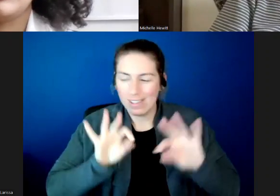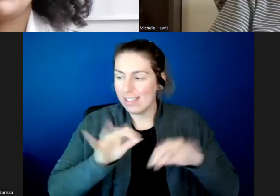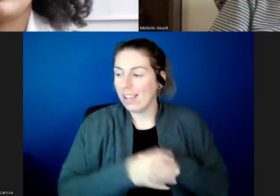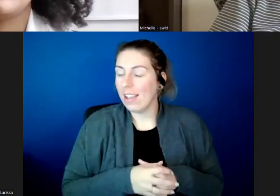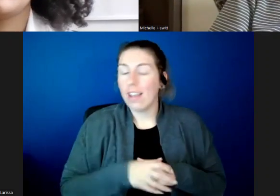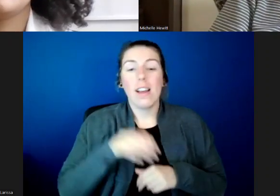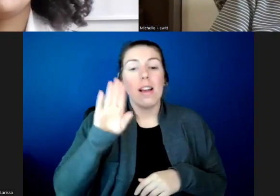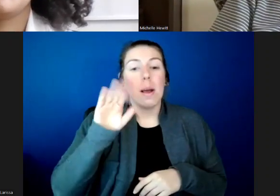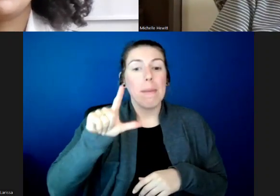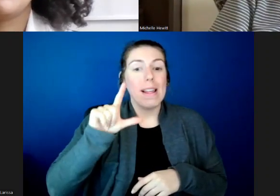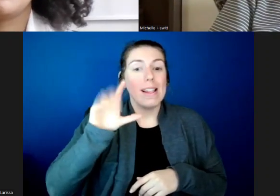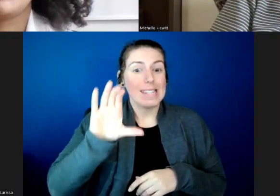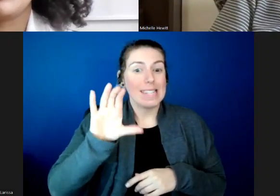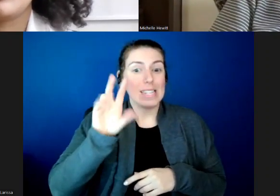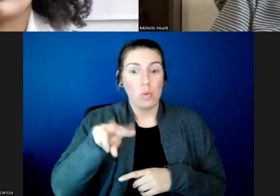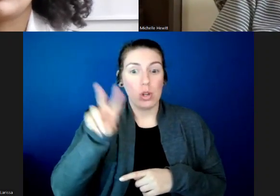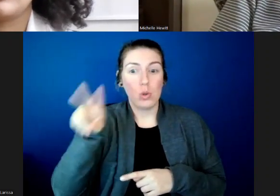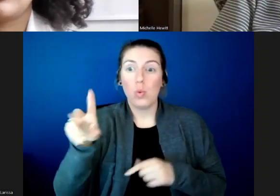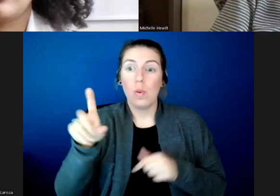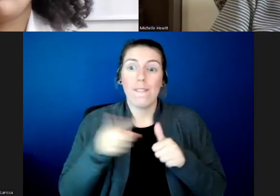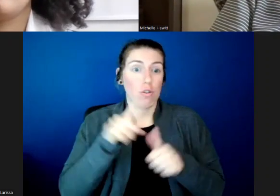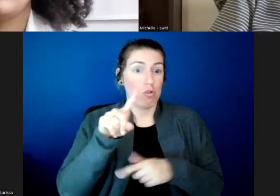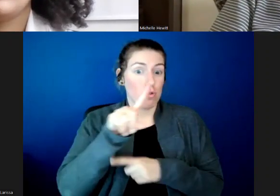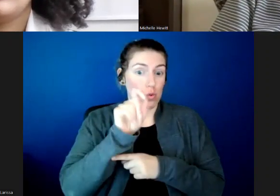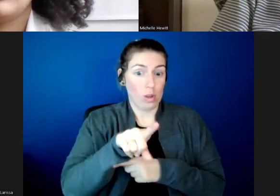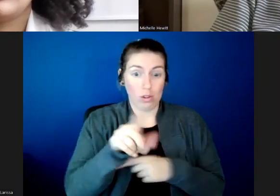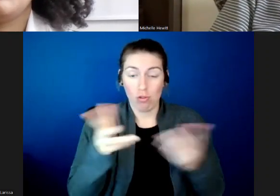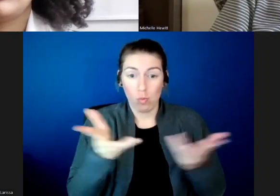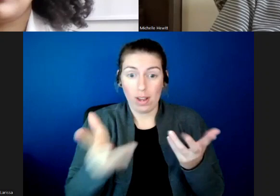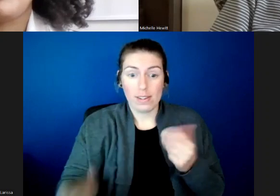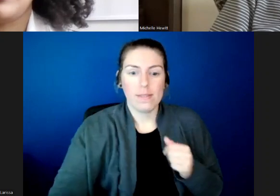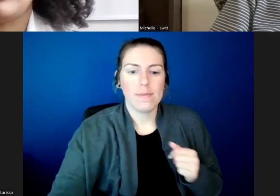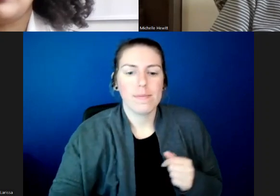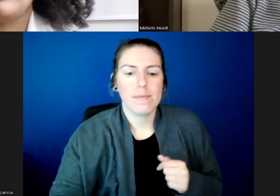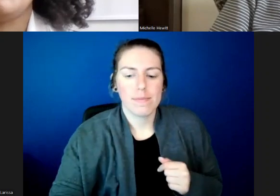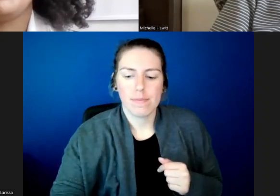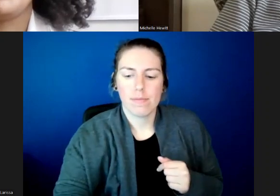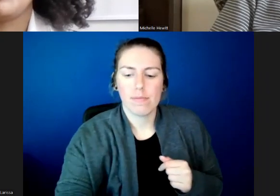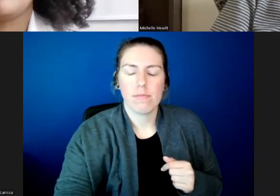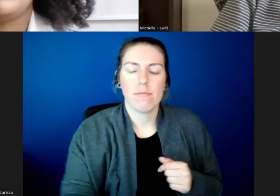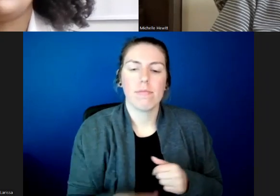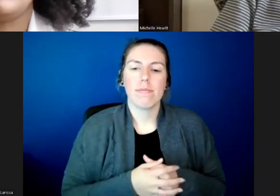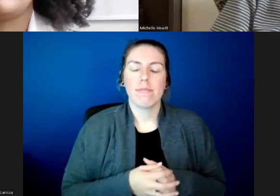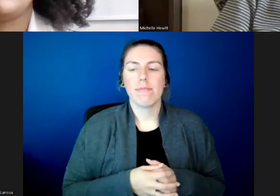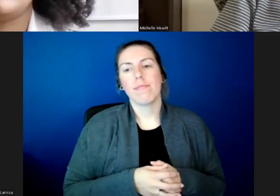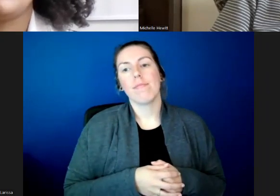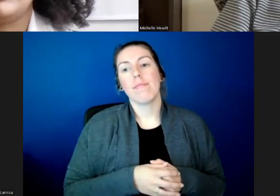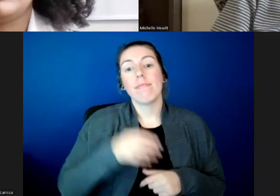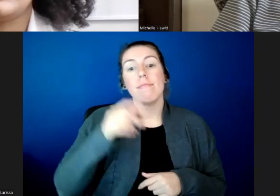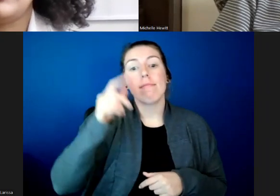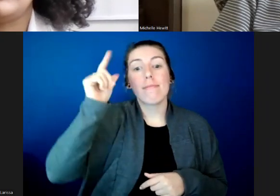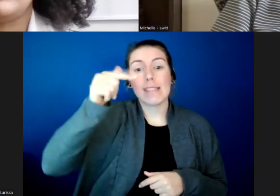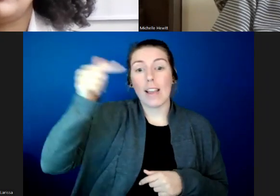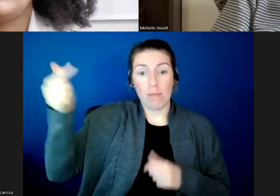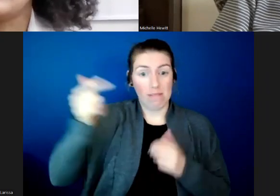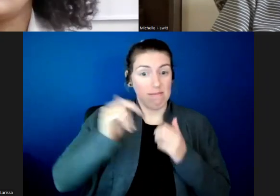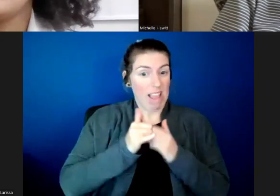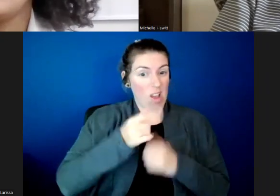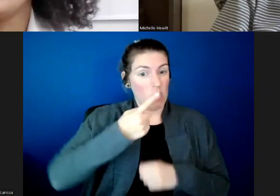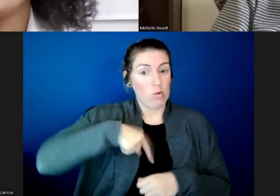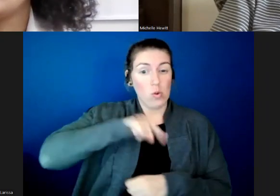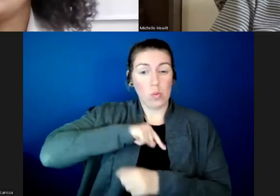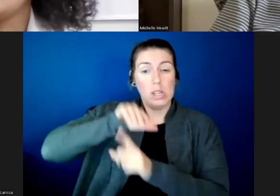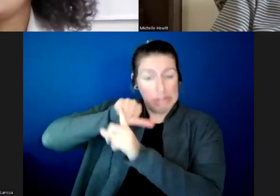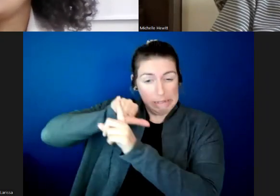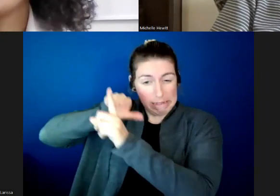about Bill C-22, one of the first questions is, like, how can we campaign and push government to increase the rate? And in light